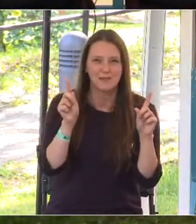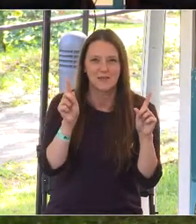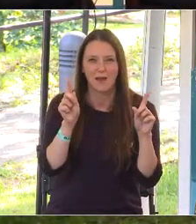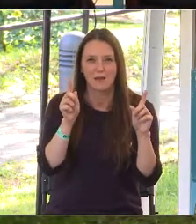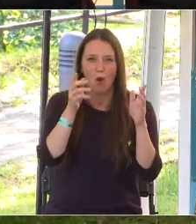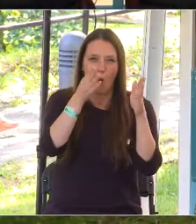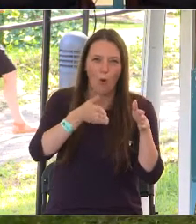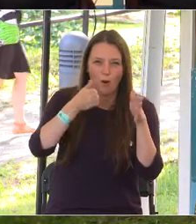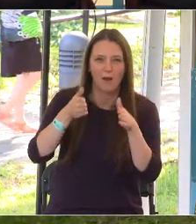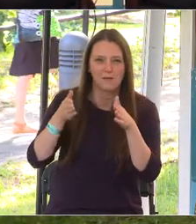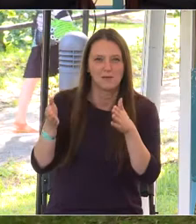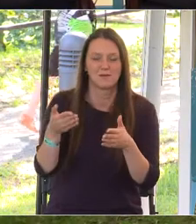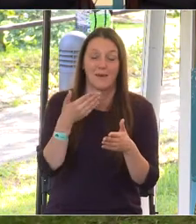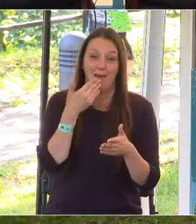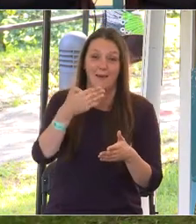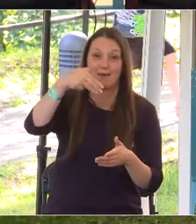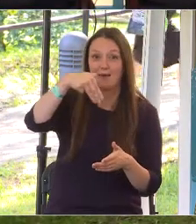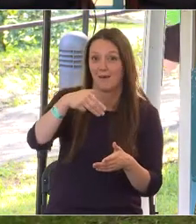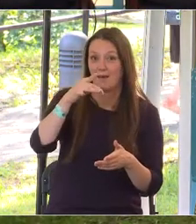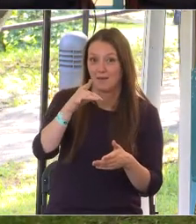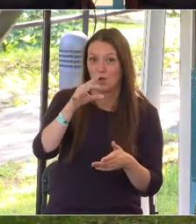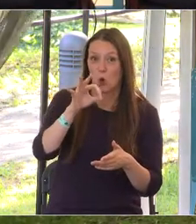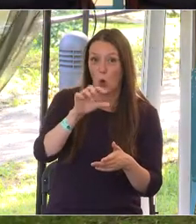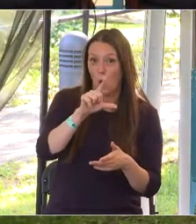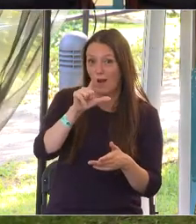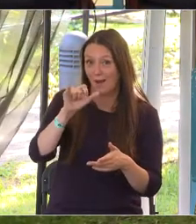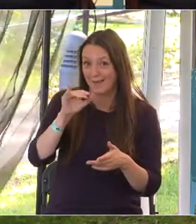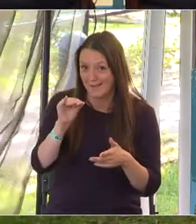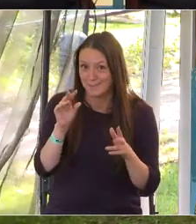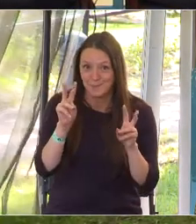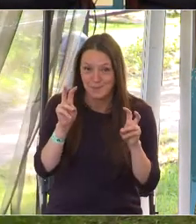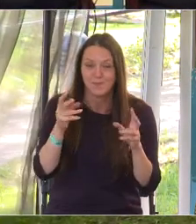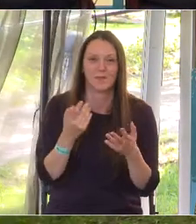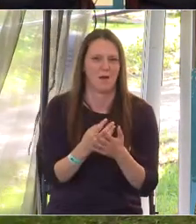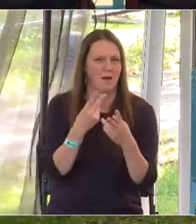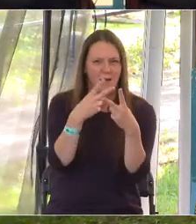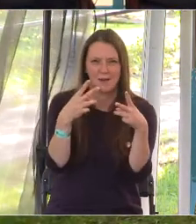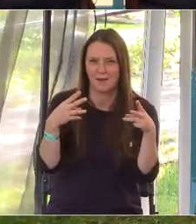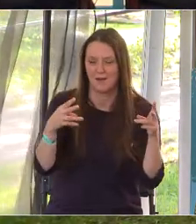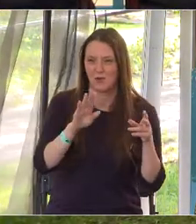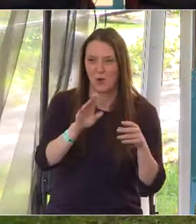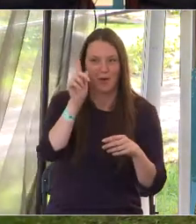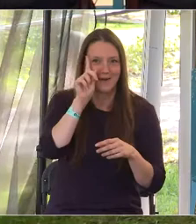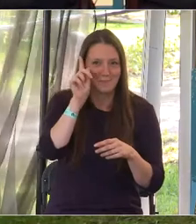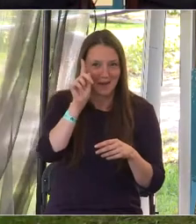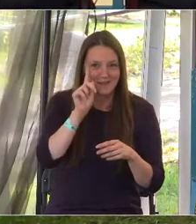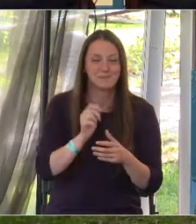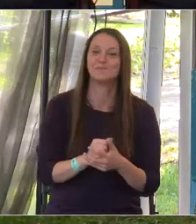called trolls. There's different ways of making those